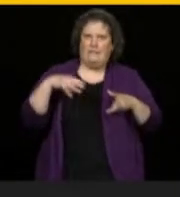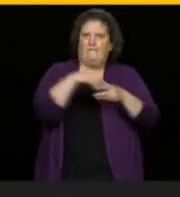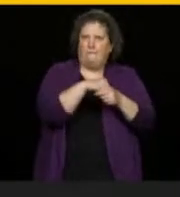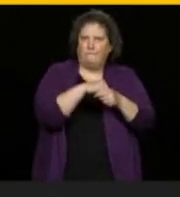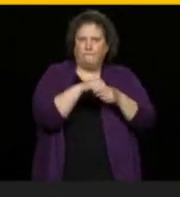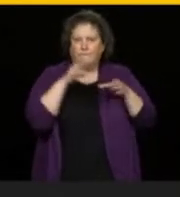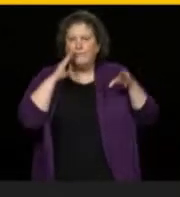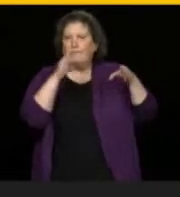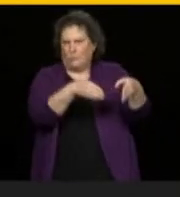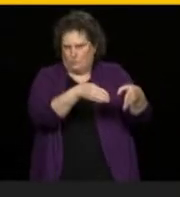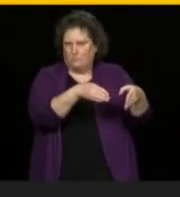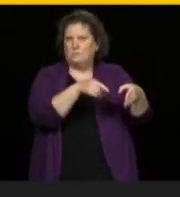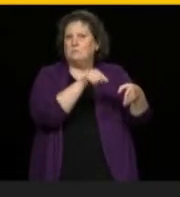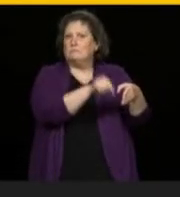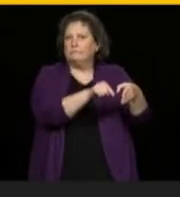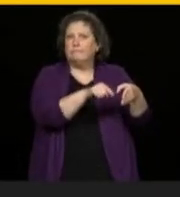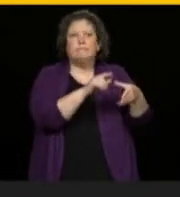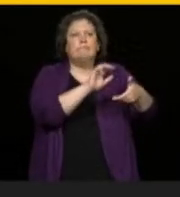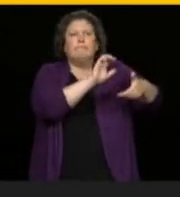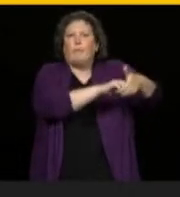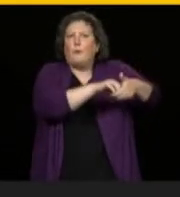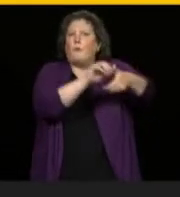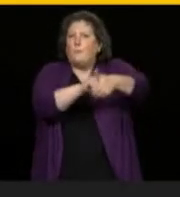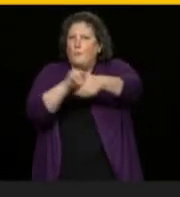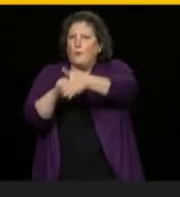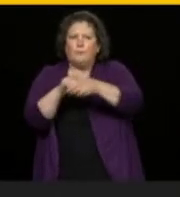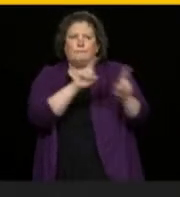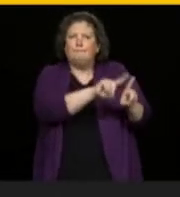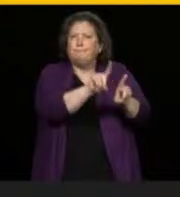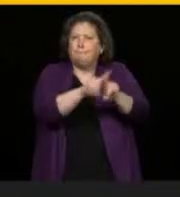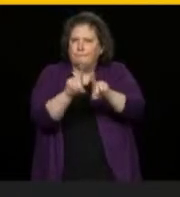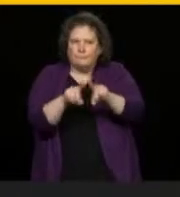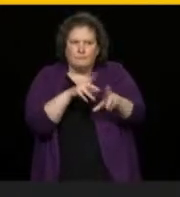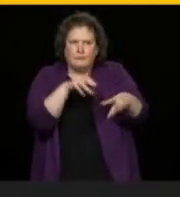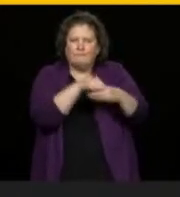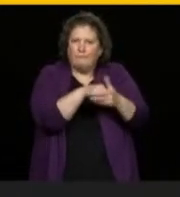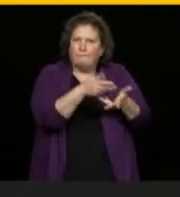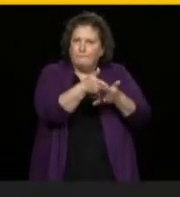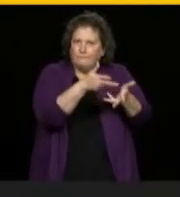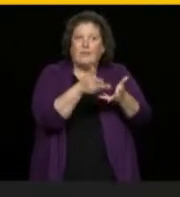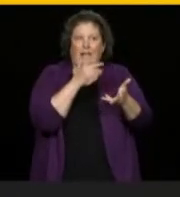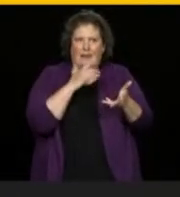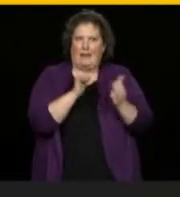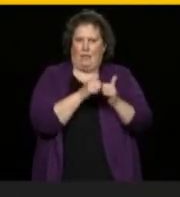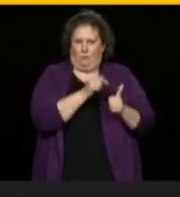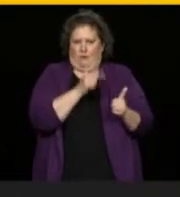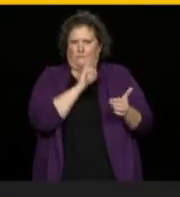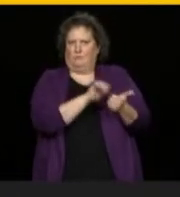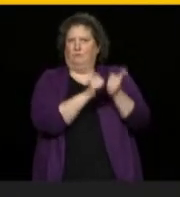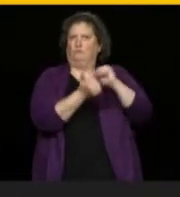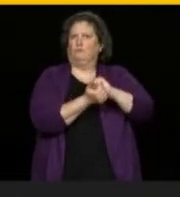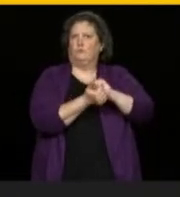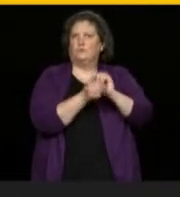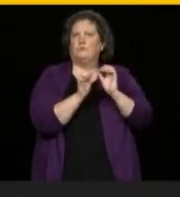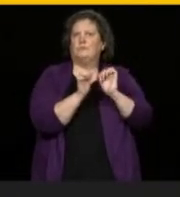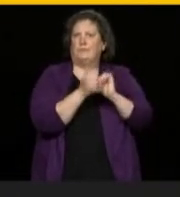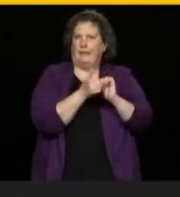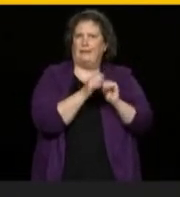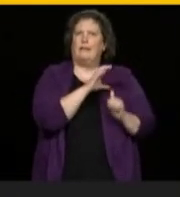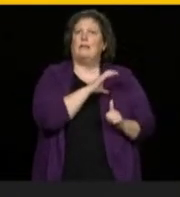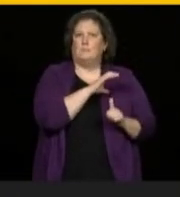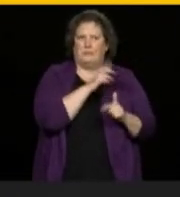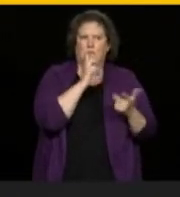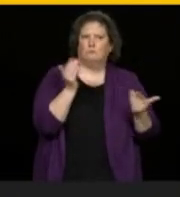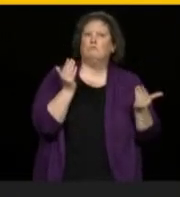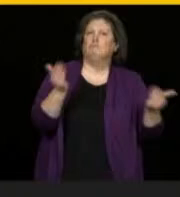partners and ensuring that we do make substantive changes to how policing is delivered across this country, alongside